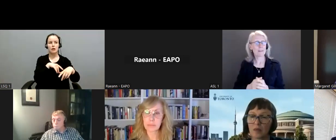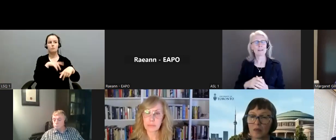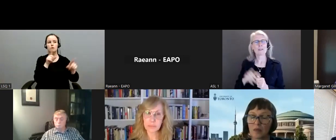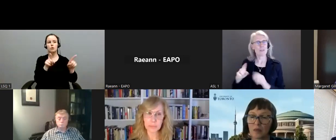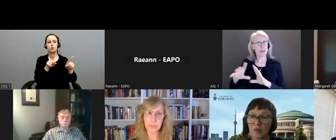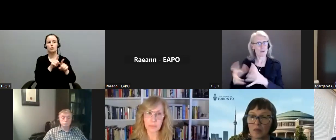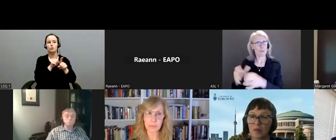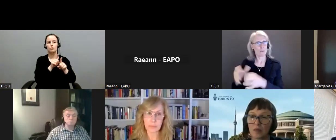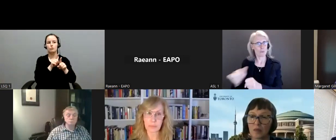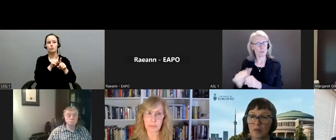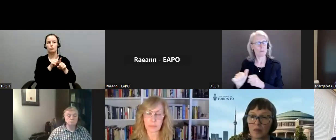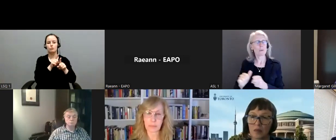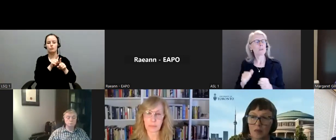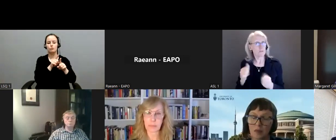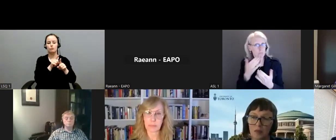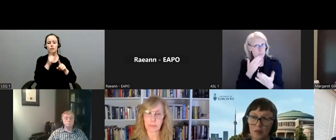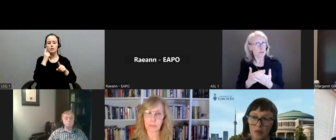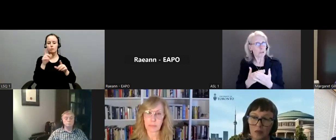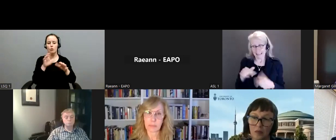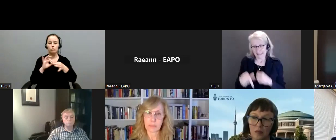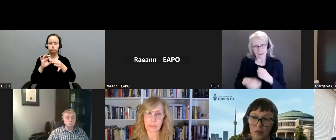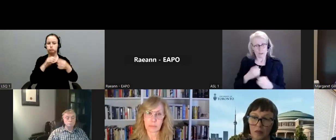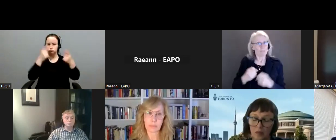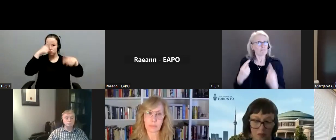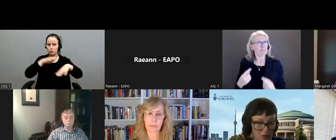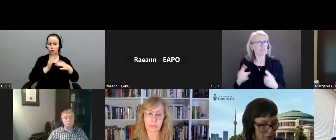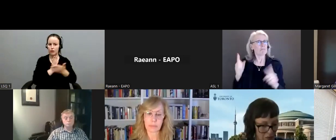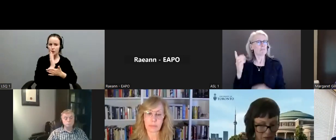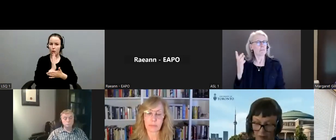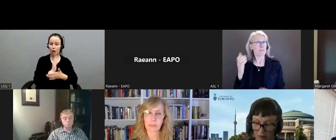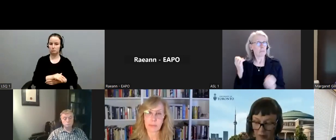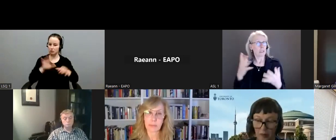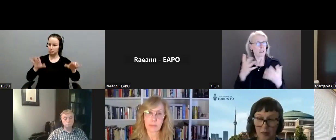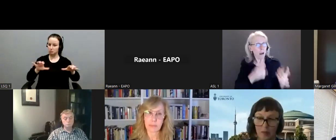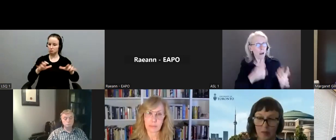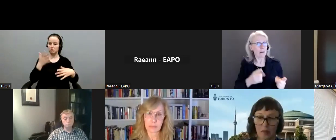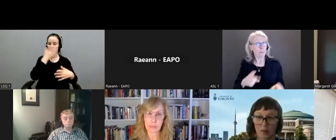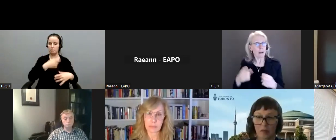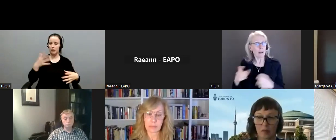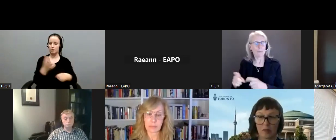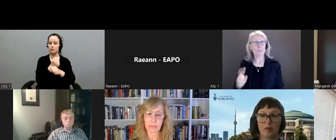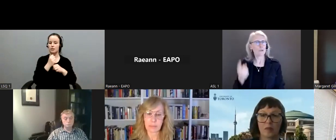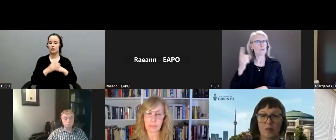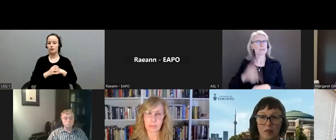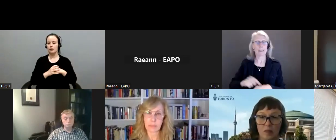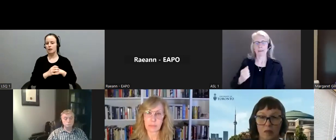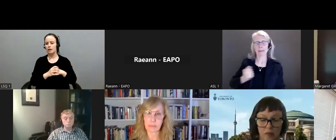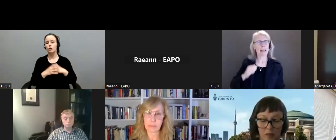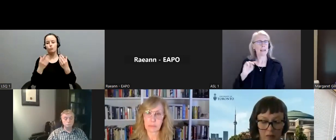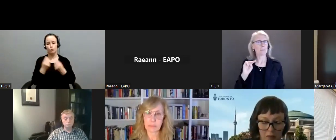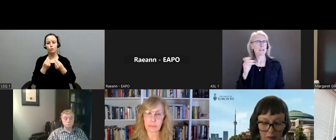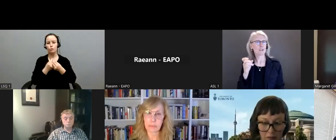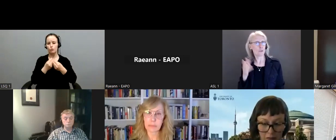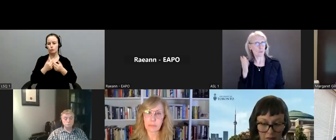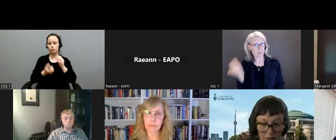was a great success this year with a number of firsts. The first time a minister from Canada was in attendance,